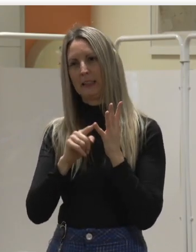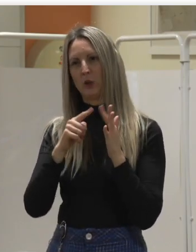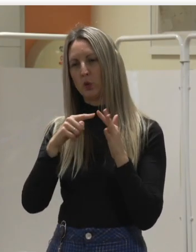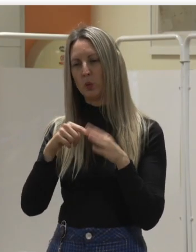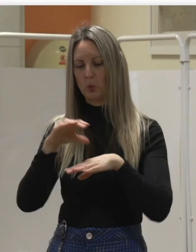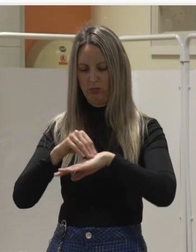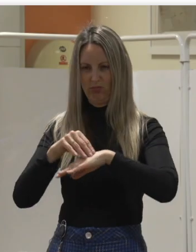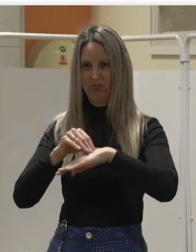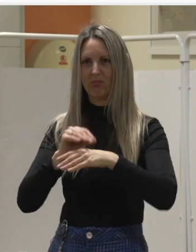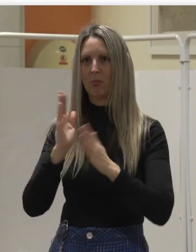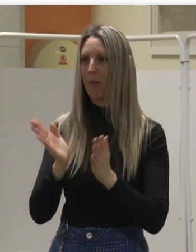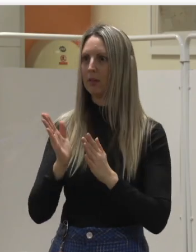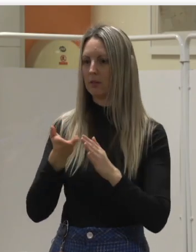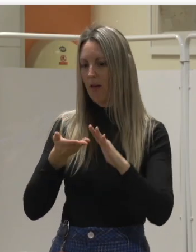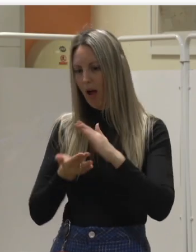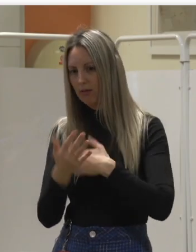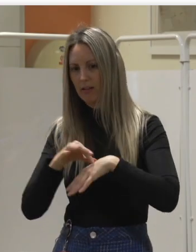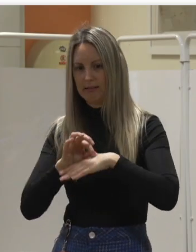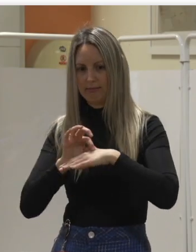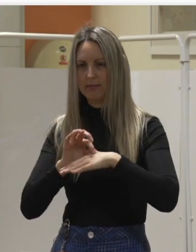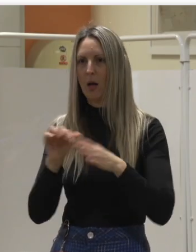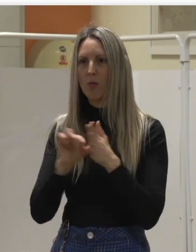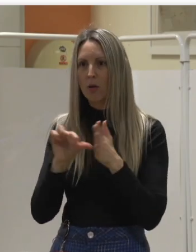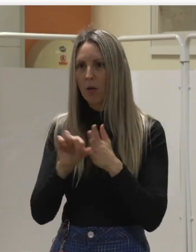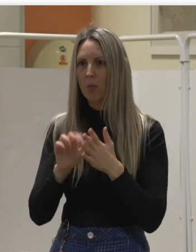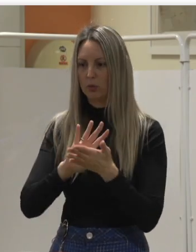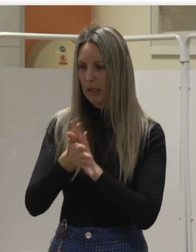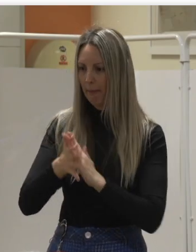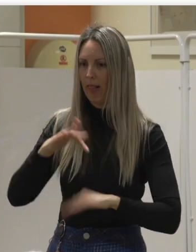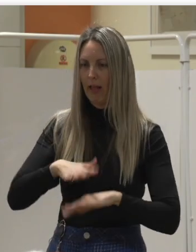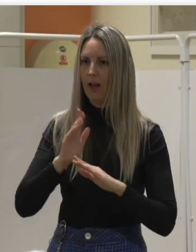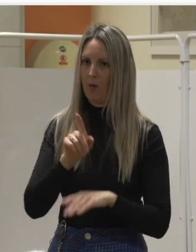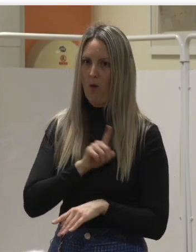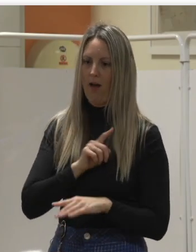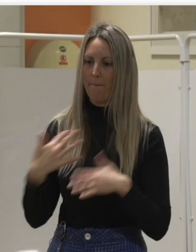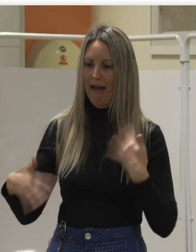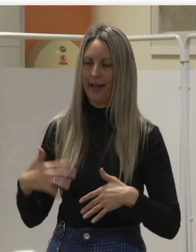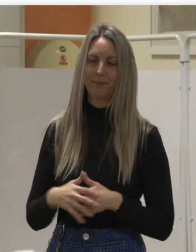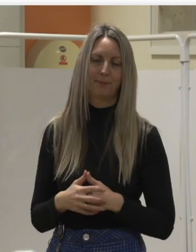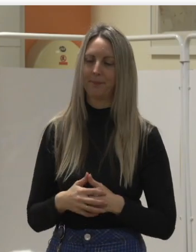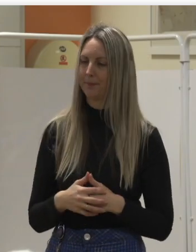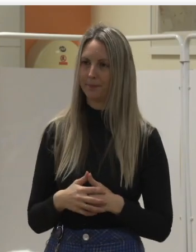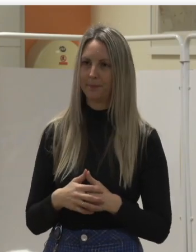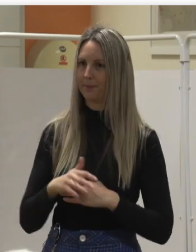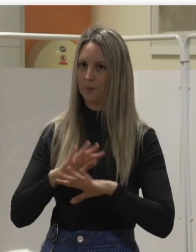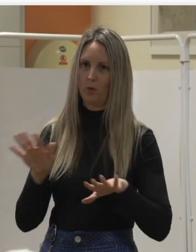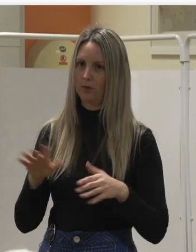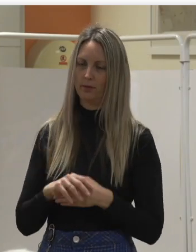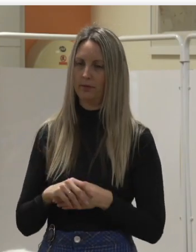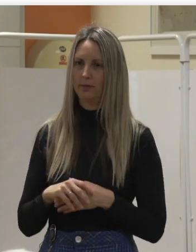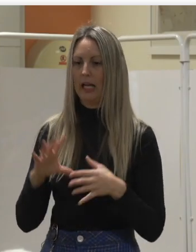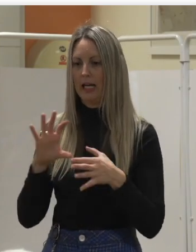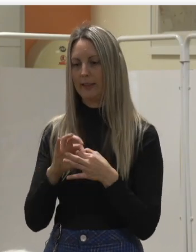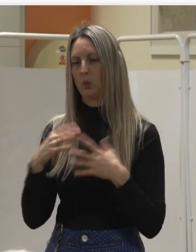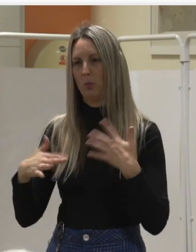is not an indicator of damage here. So if you do exercise or if you do physical activities and if it